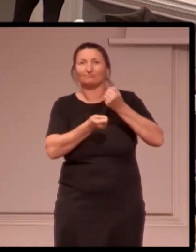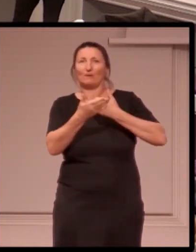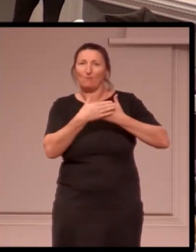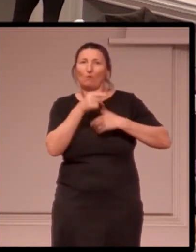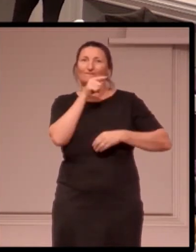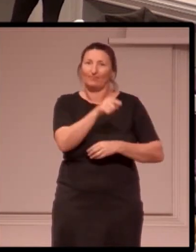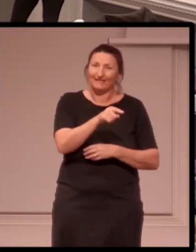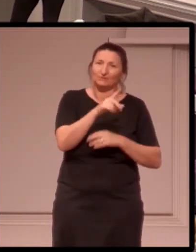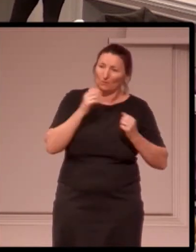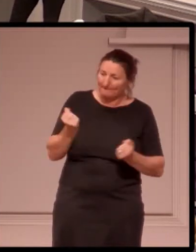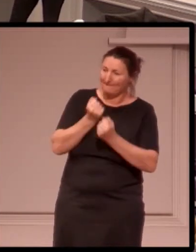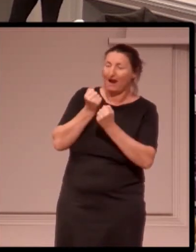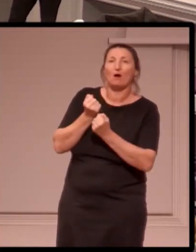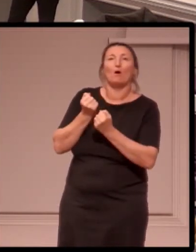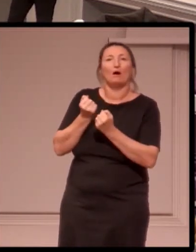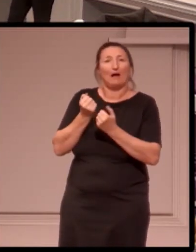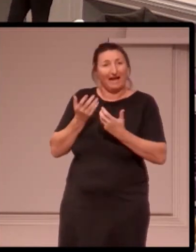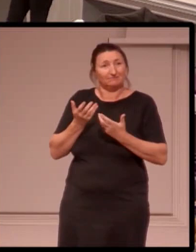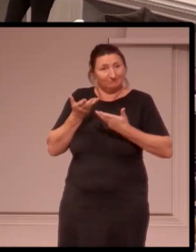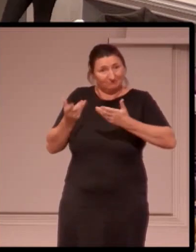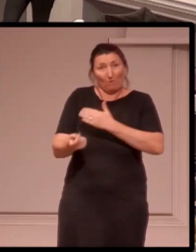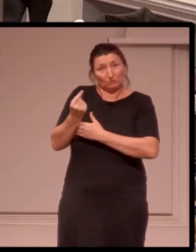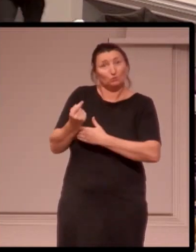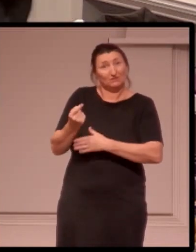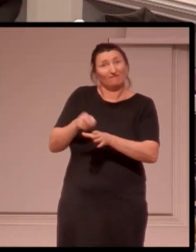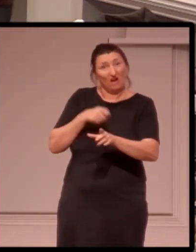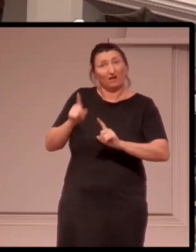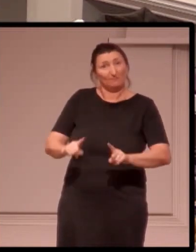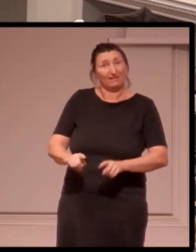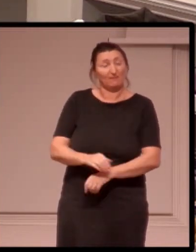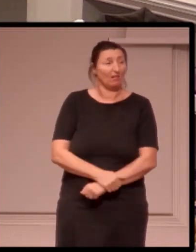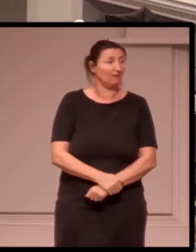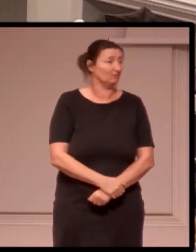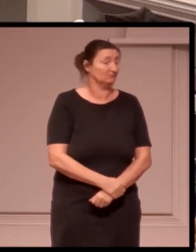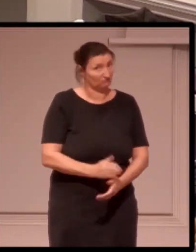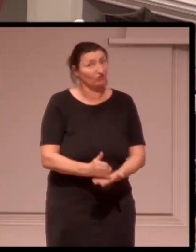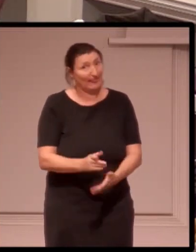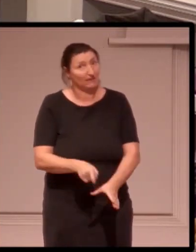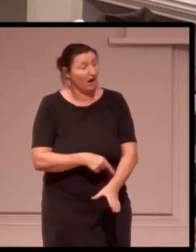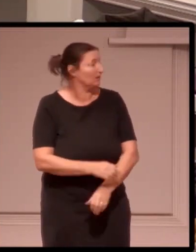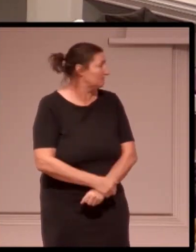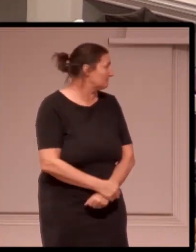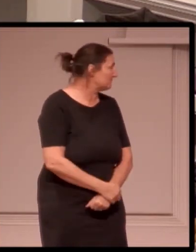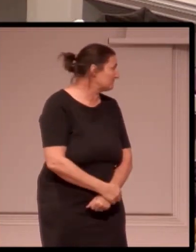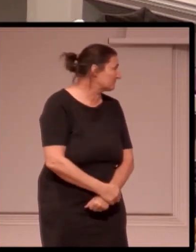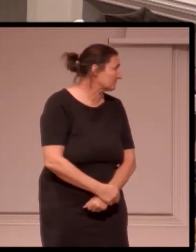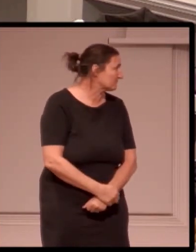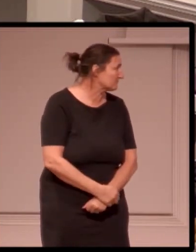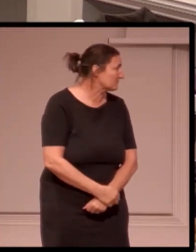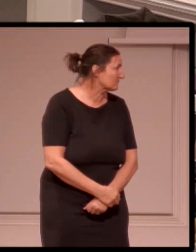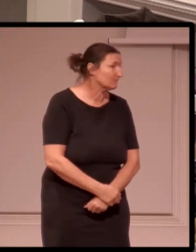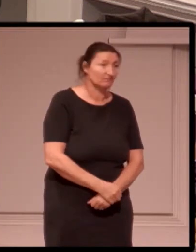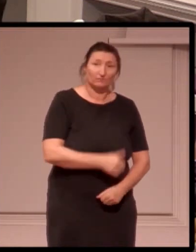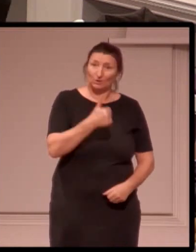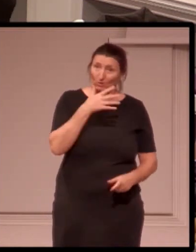empower and work with younger children. Yeah, I mean, great pickup in terms